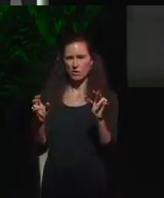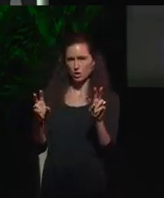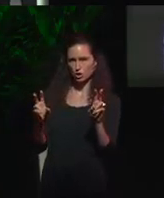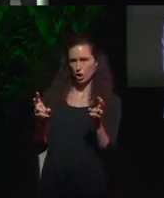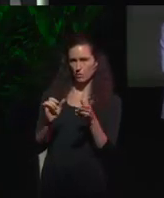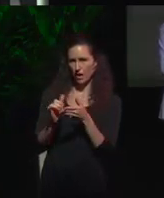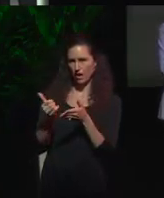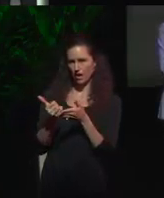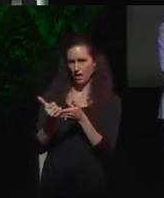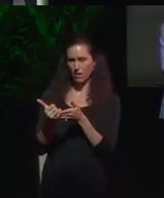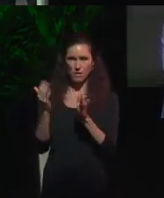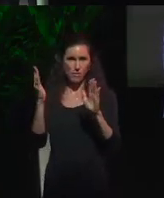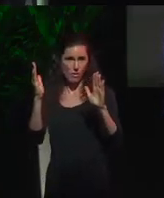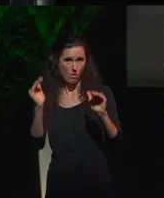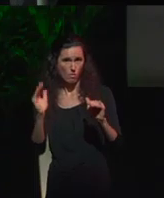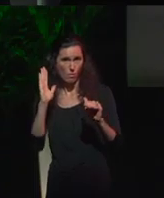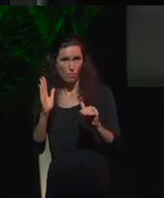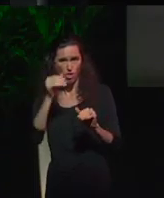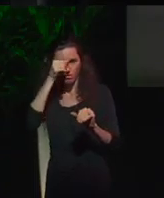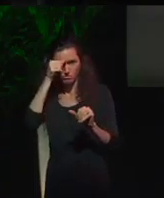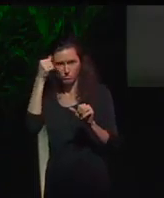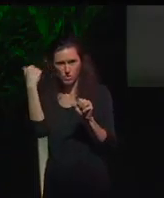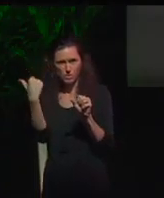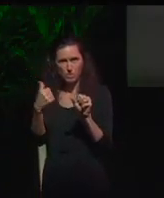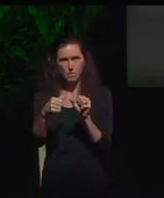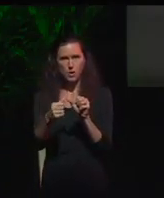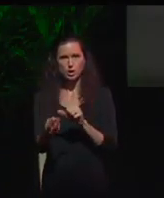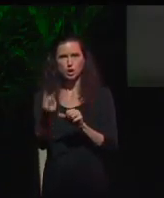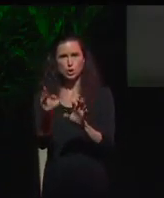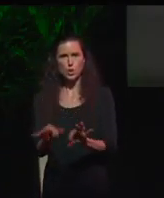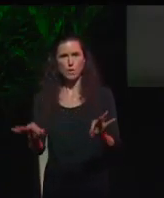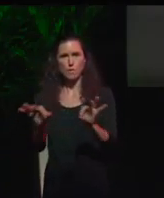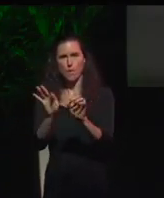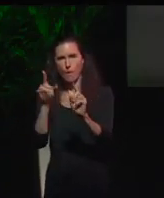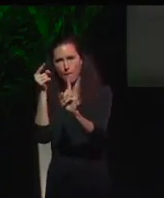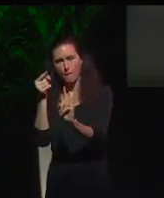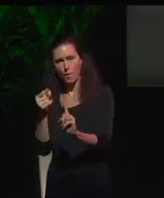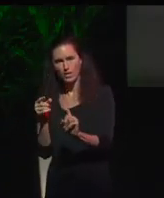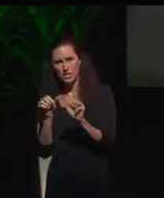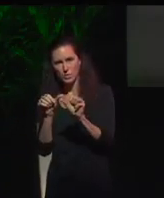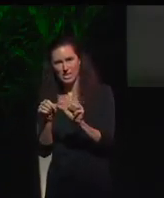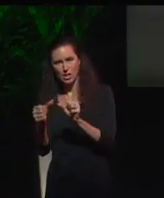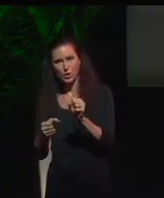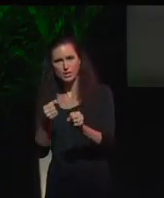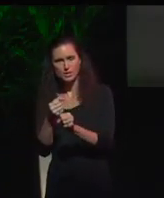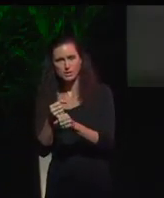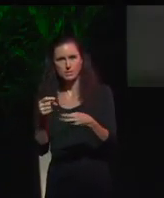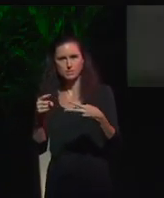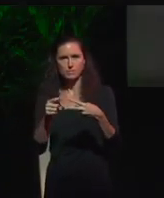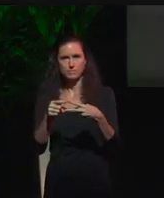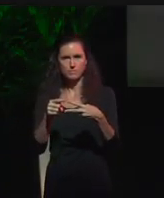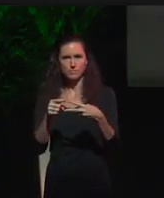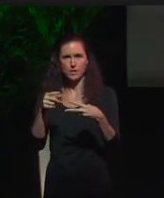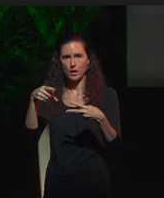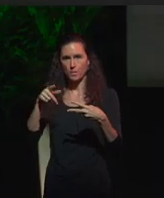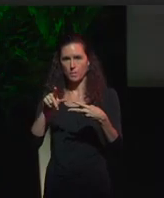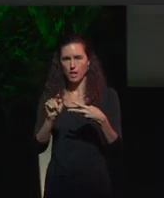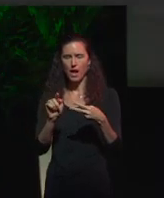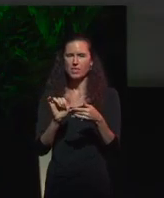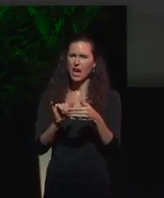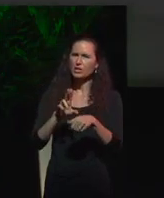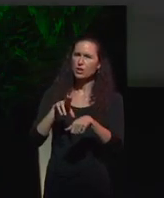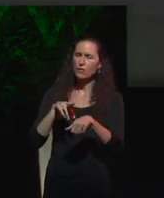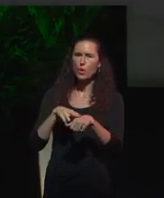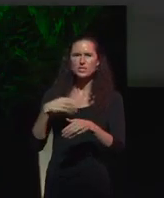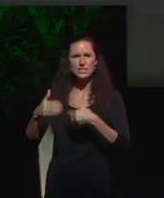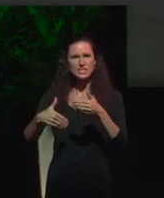hope might stick with you and carry forward two important points as we move forward this year. A plot, of course, is a series of events that